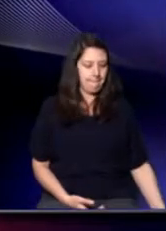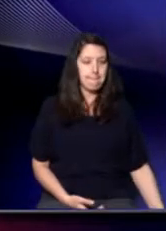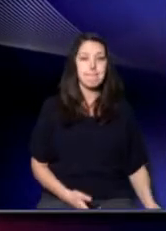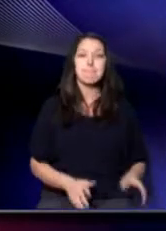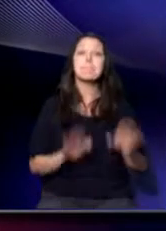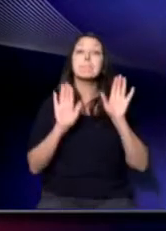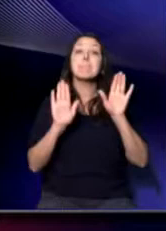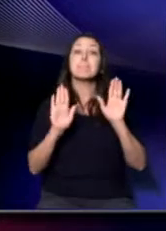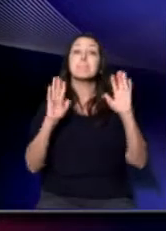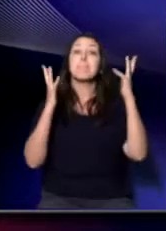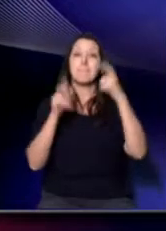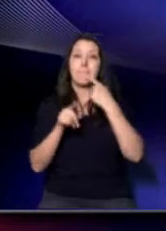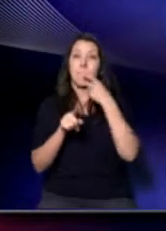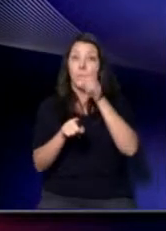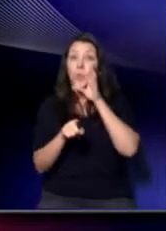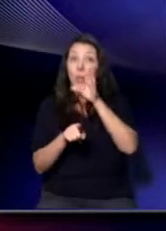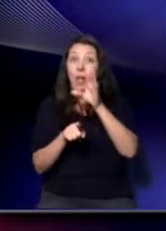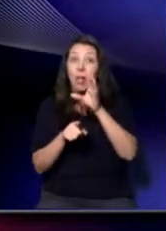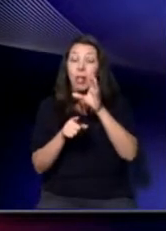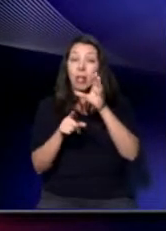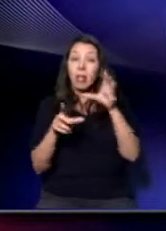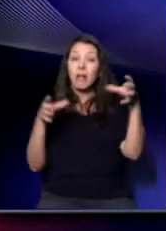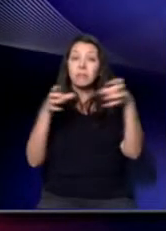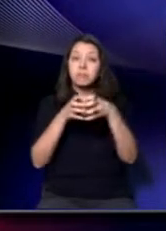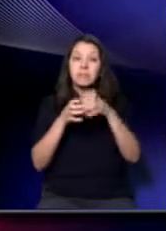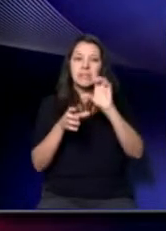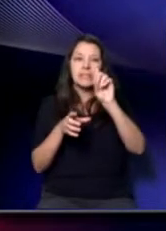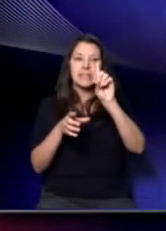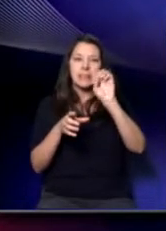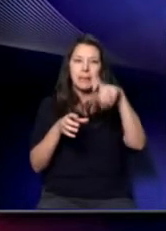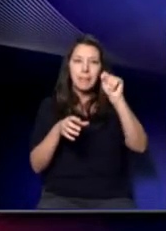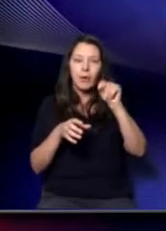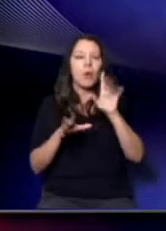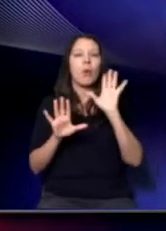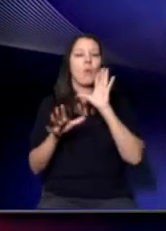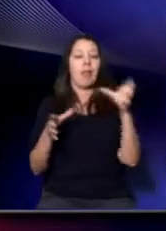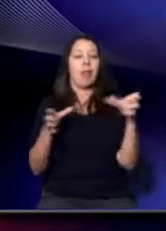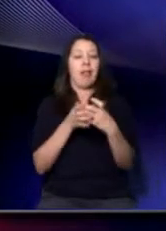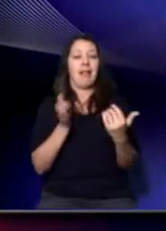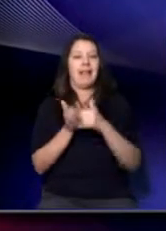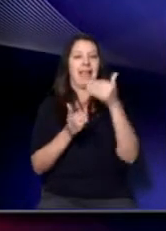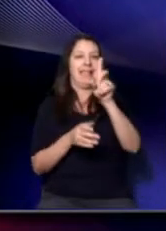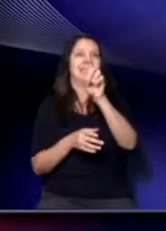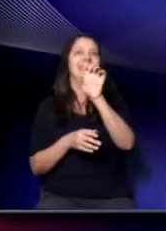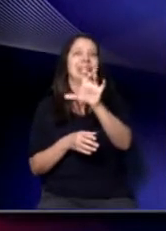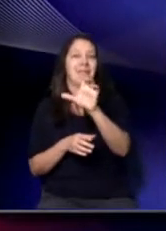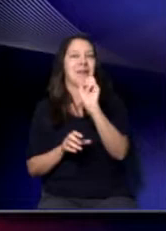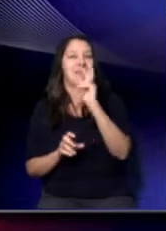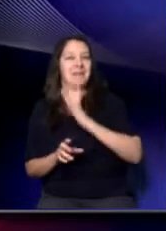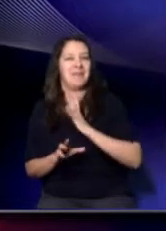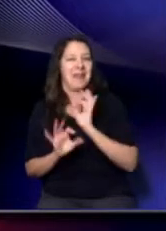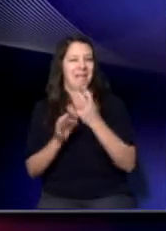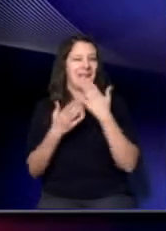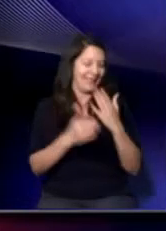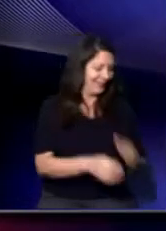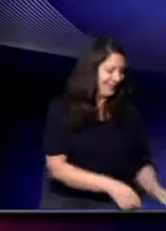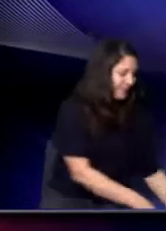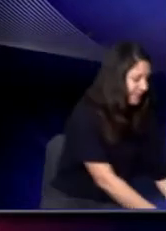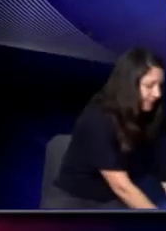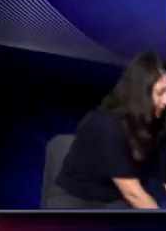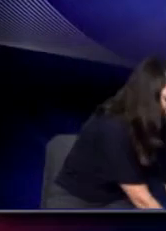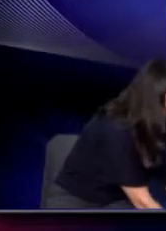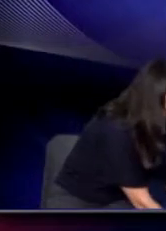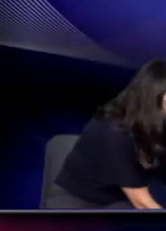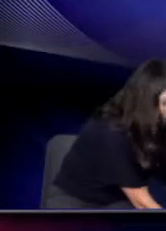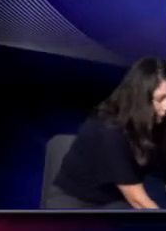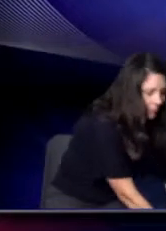Great. I'm sorry, did you say you're going to meet in September? December. Okay, I was about to say. All right. Thank